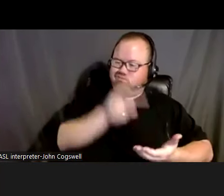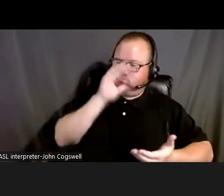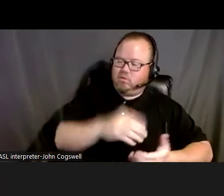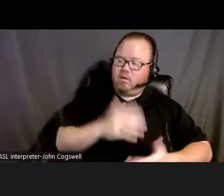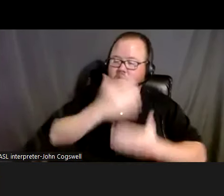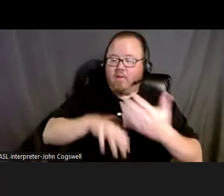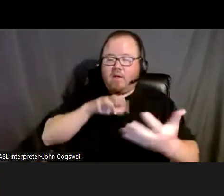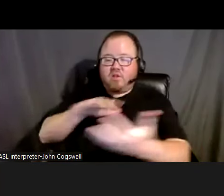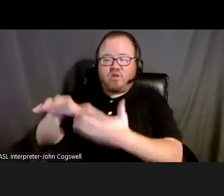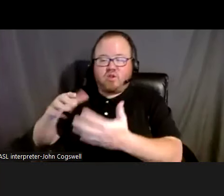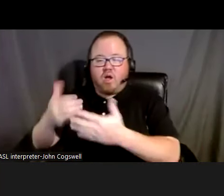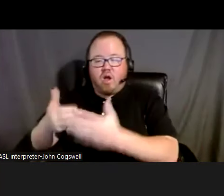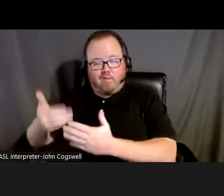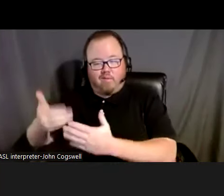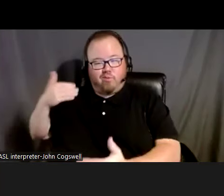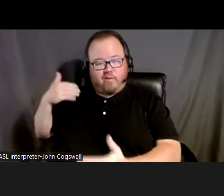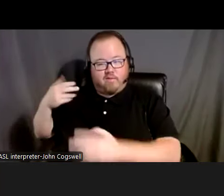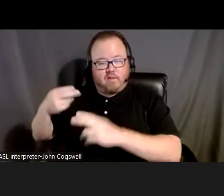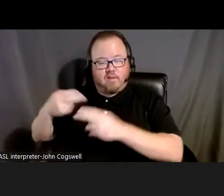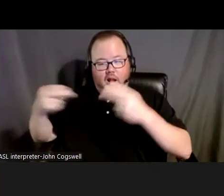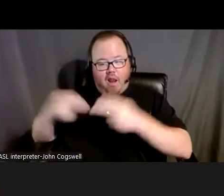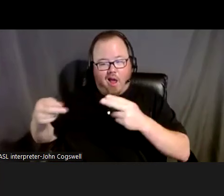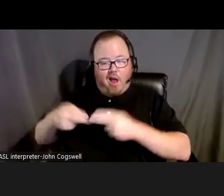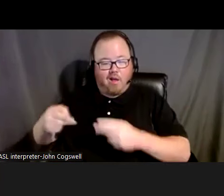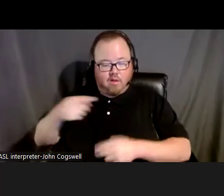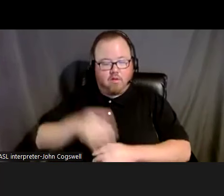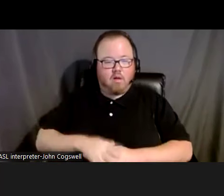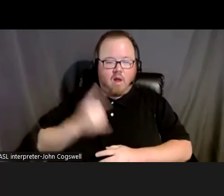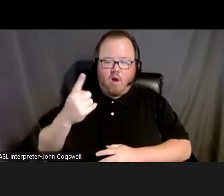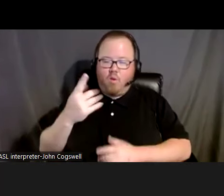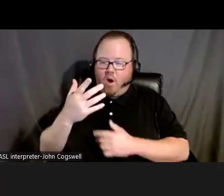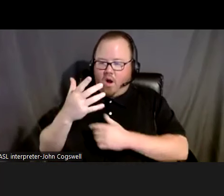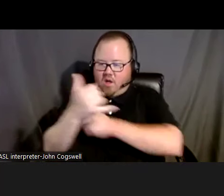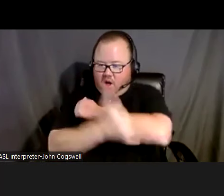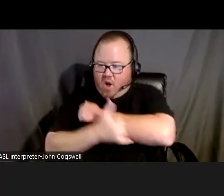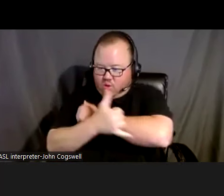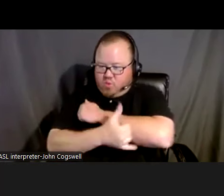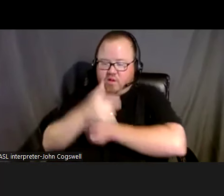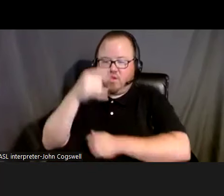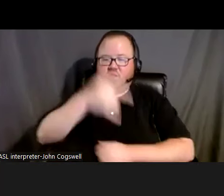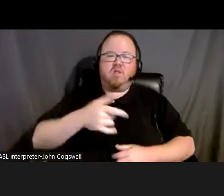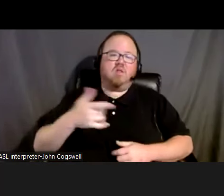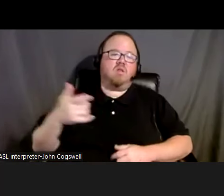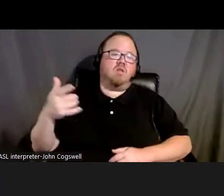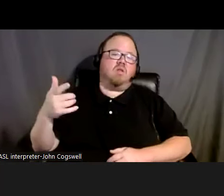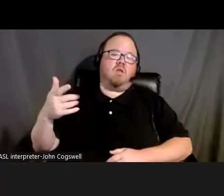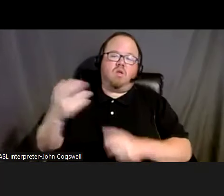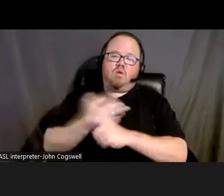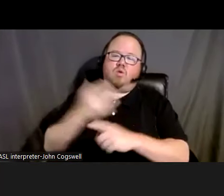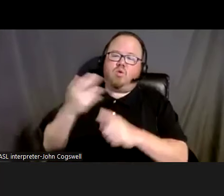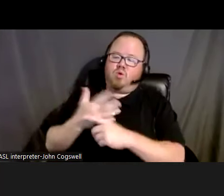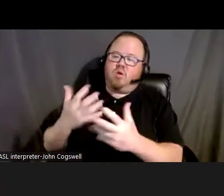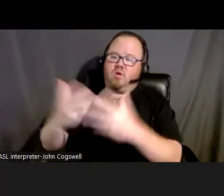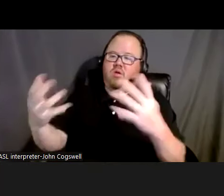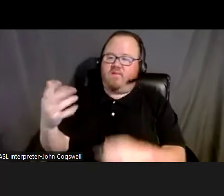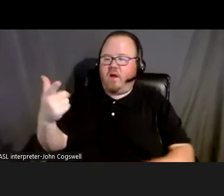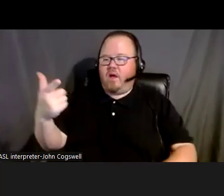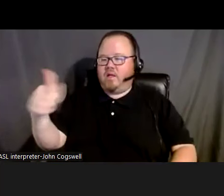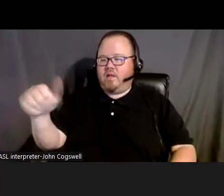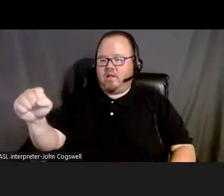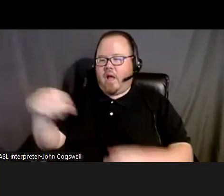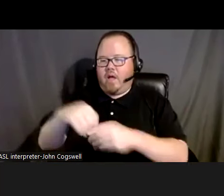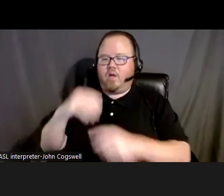on the previous slide, like there was a country where they used a lot of the gas in the home for